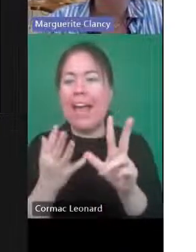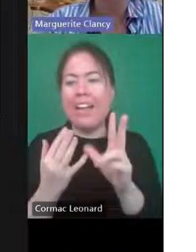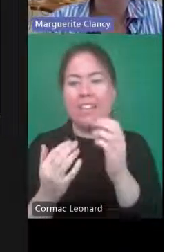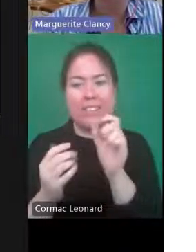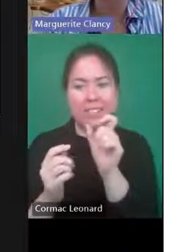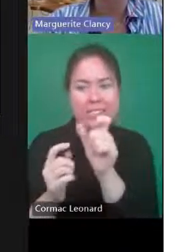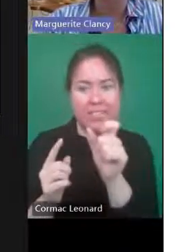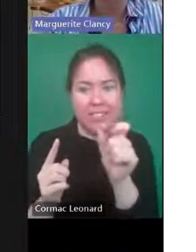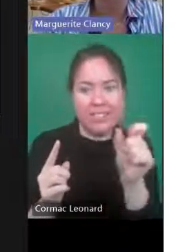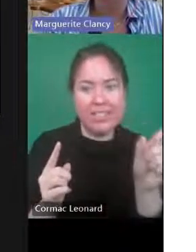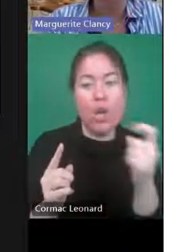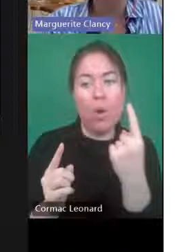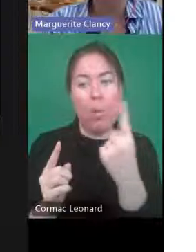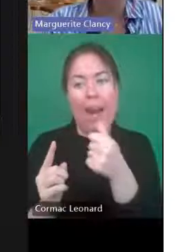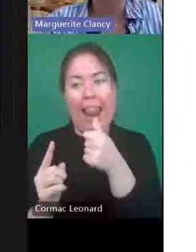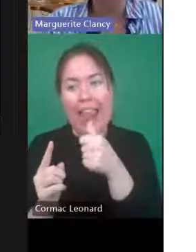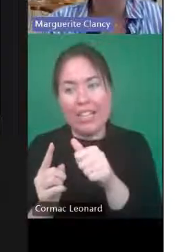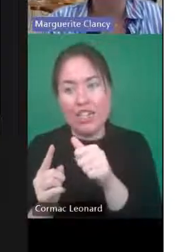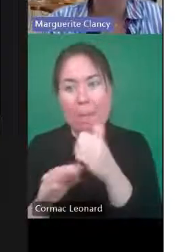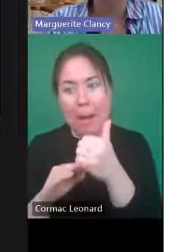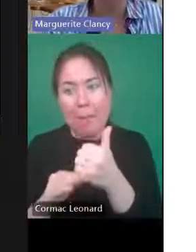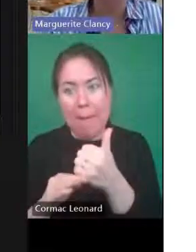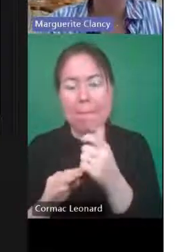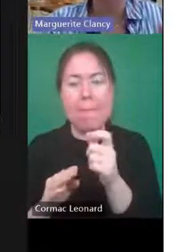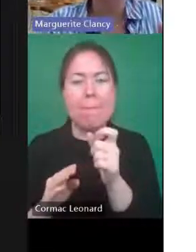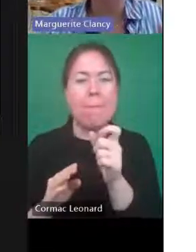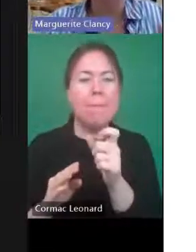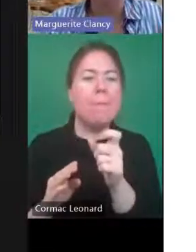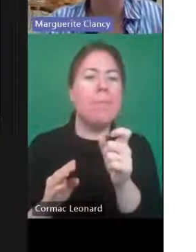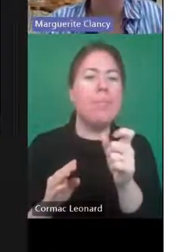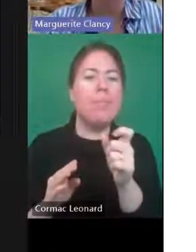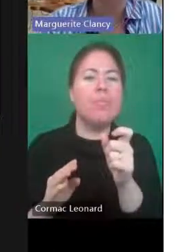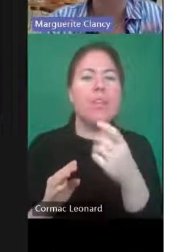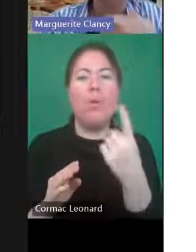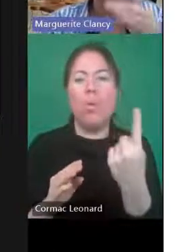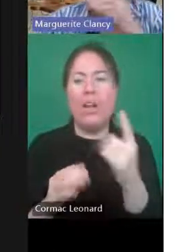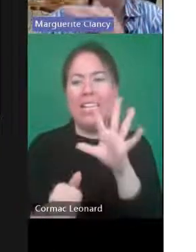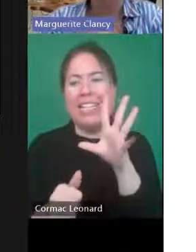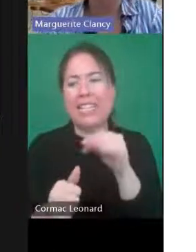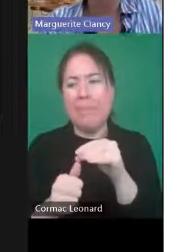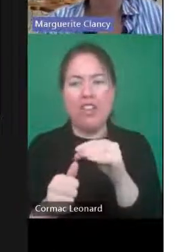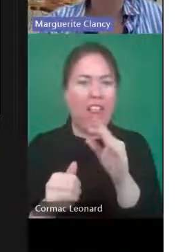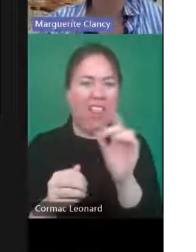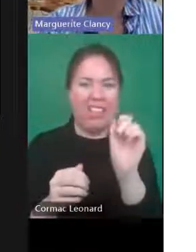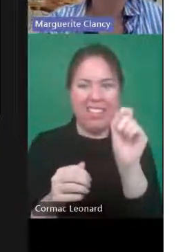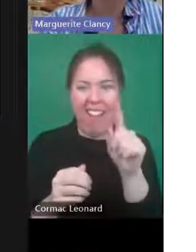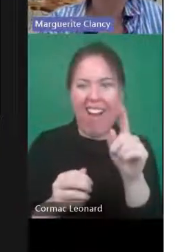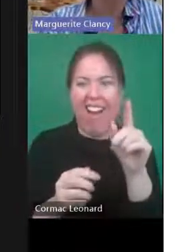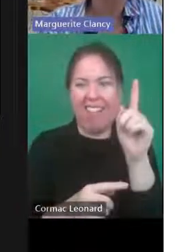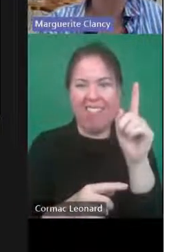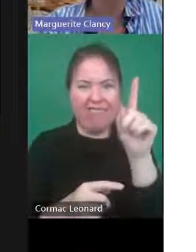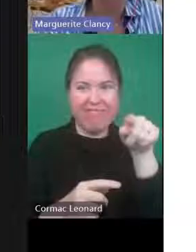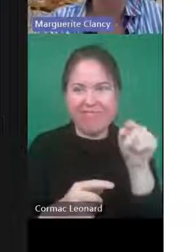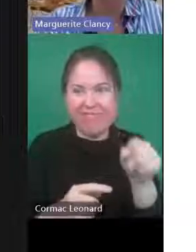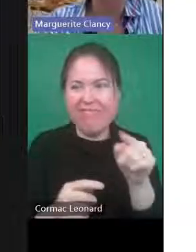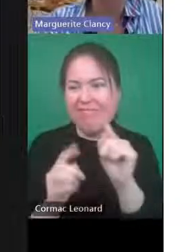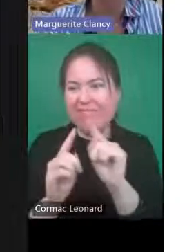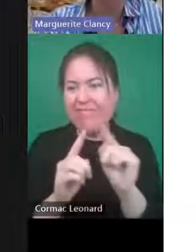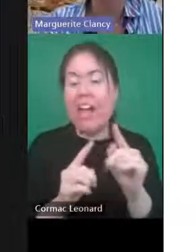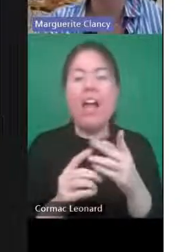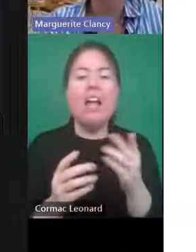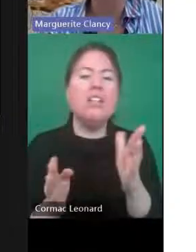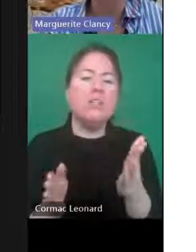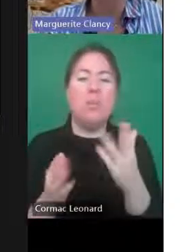least 1 letter. It must have at least 1 special character. There's, I suppose, normal